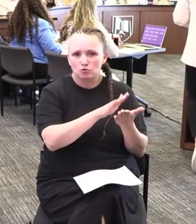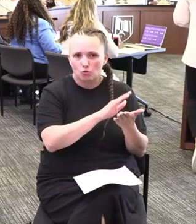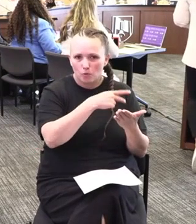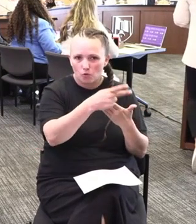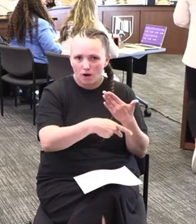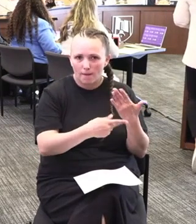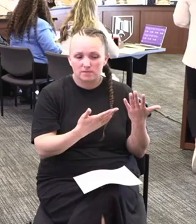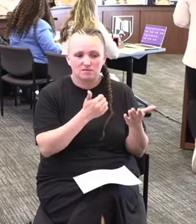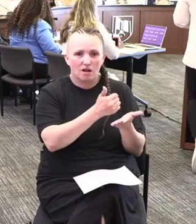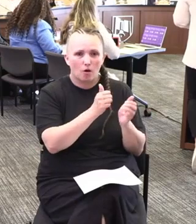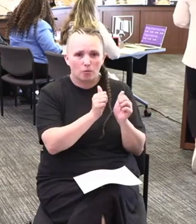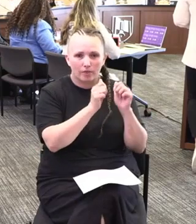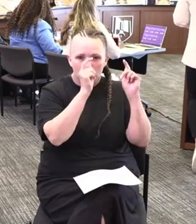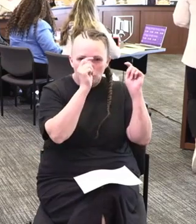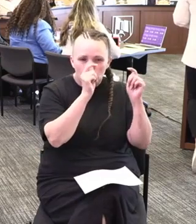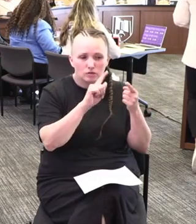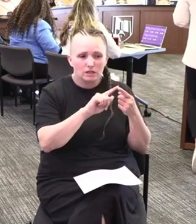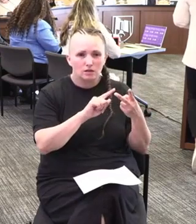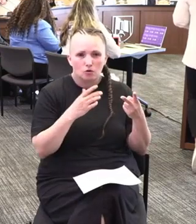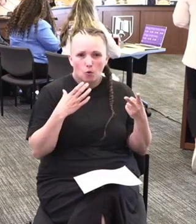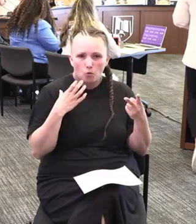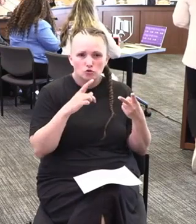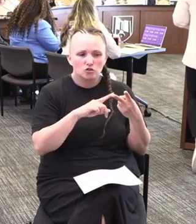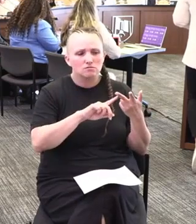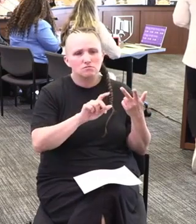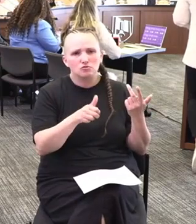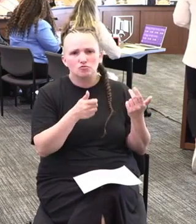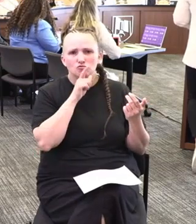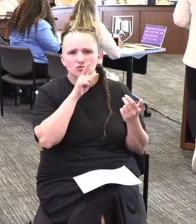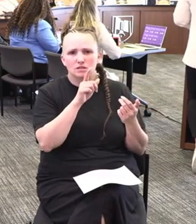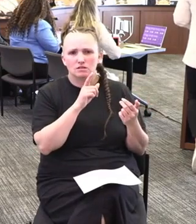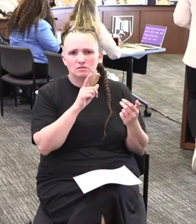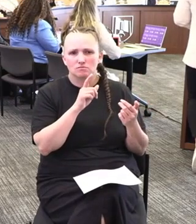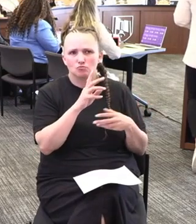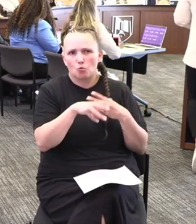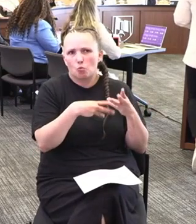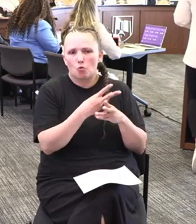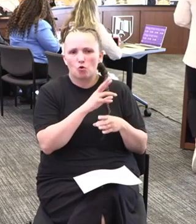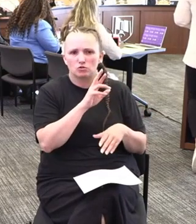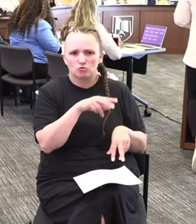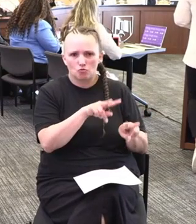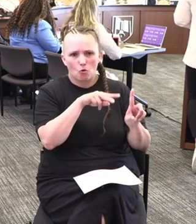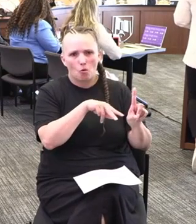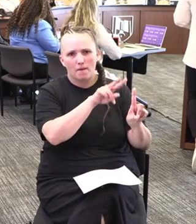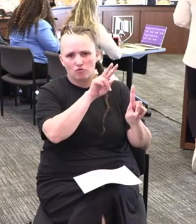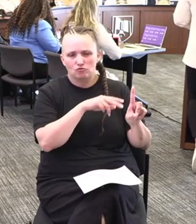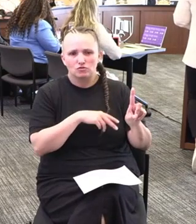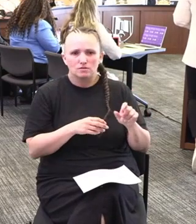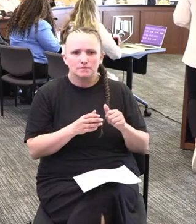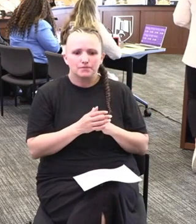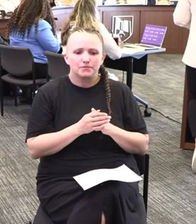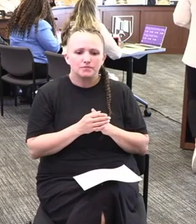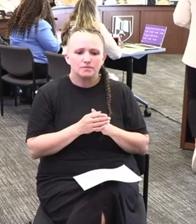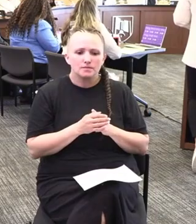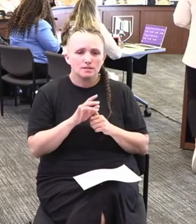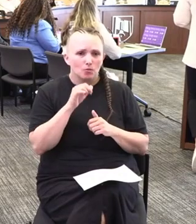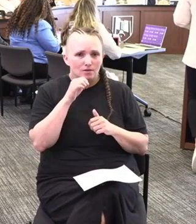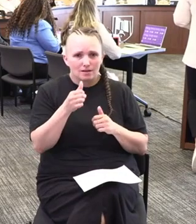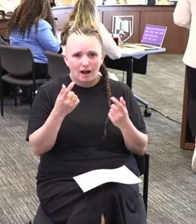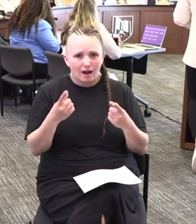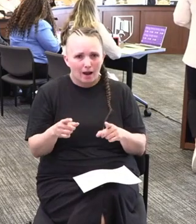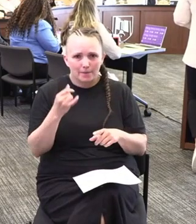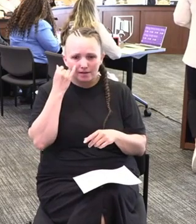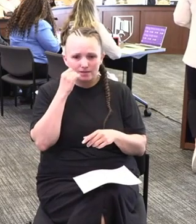coaches, tutors, and real-world role models. These programs would not be possible without our partnership with JJC Athletics